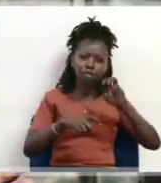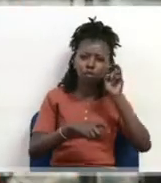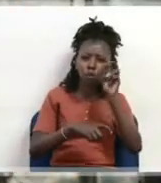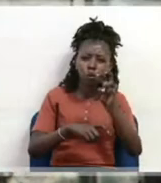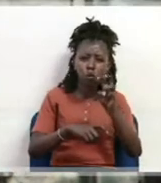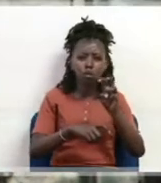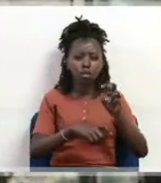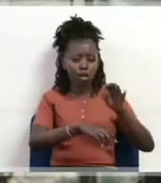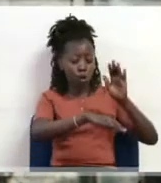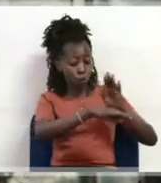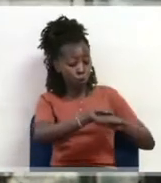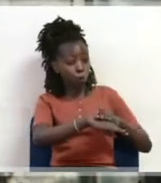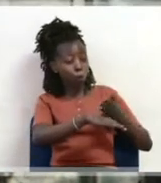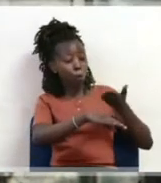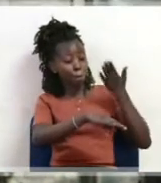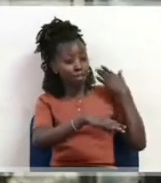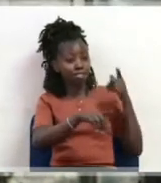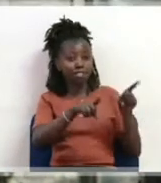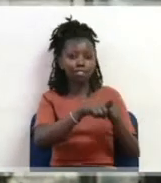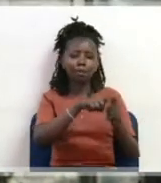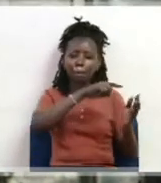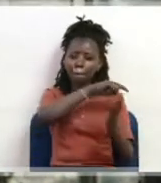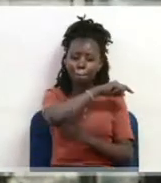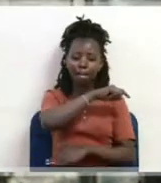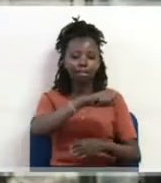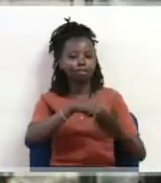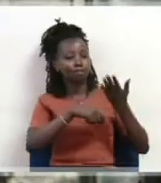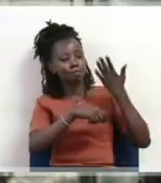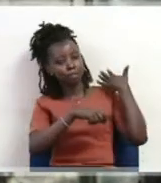past and the notorious past.